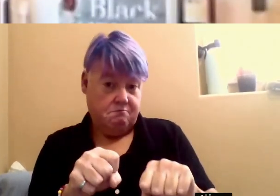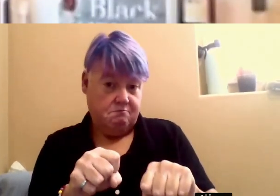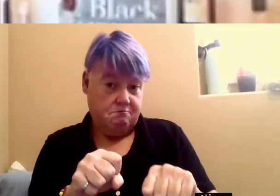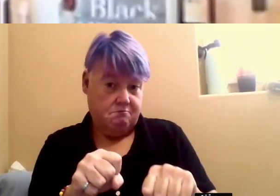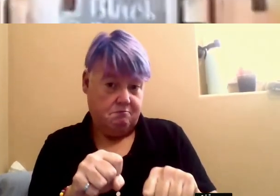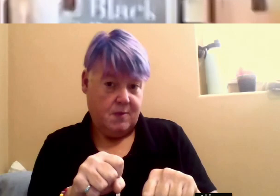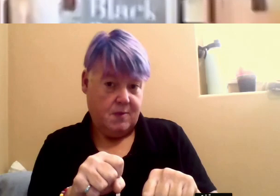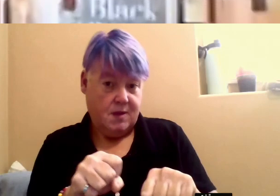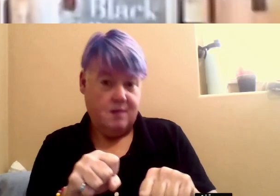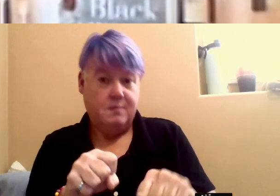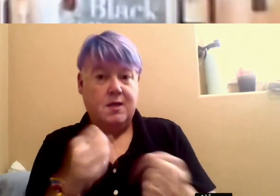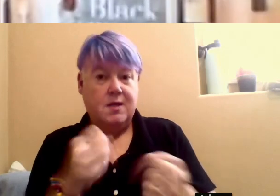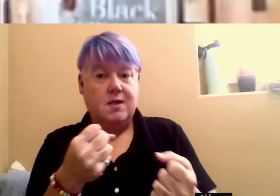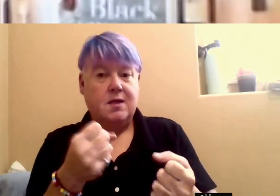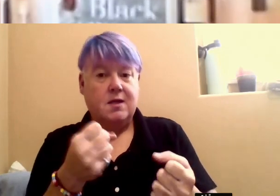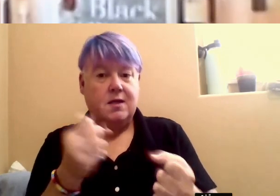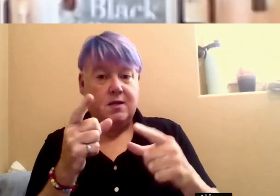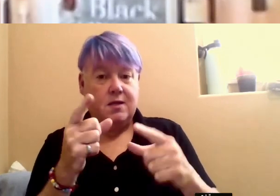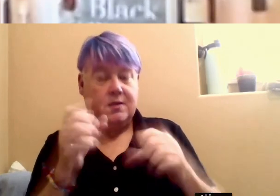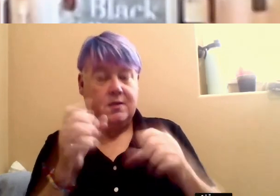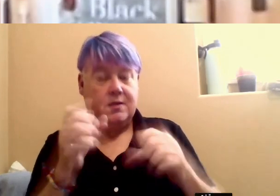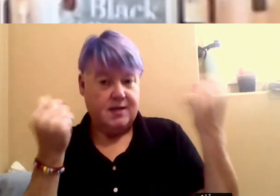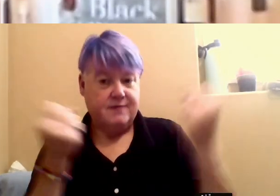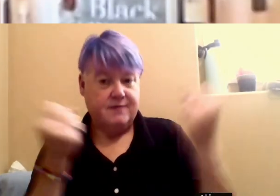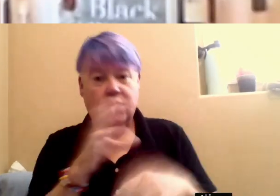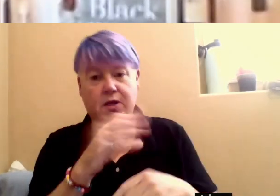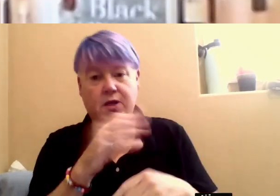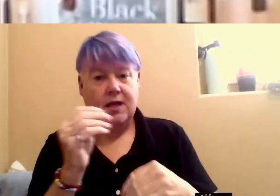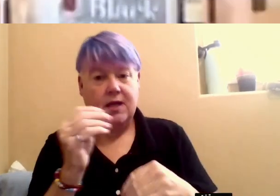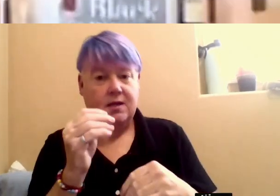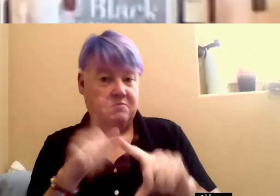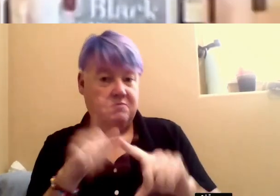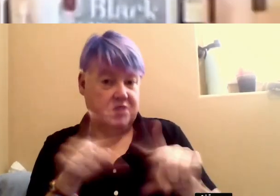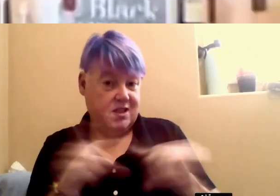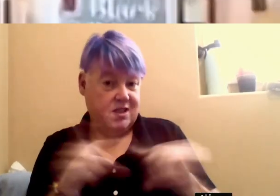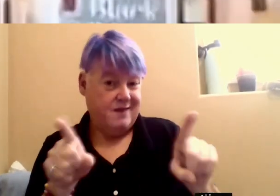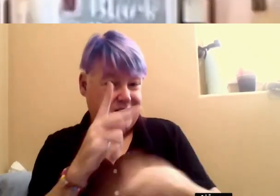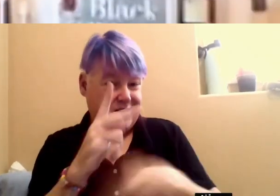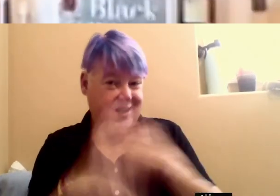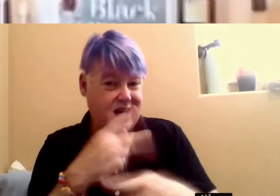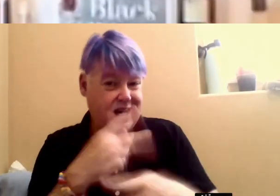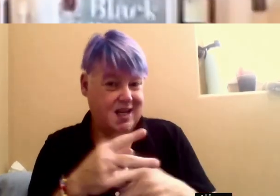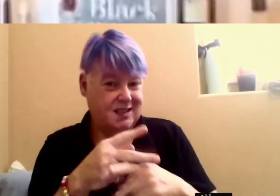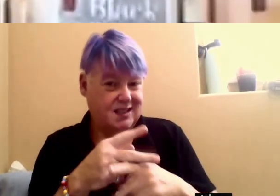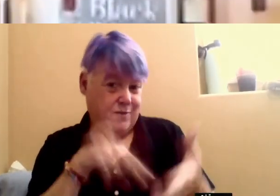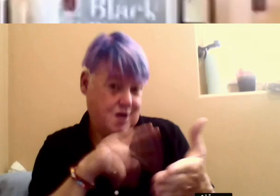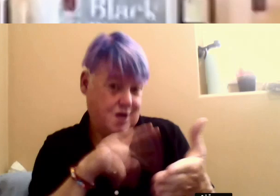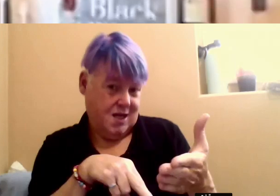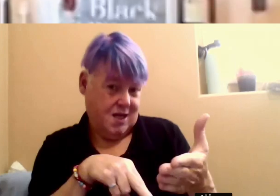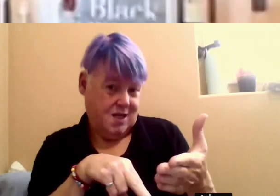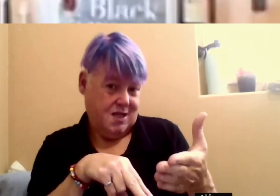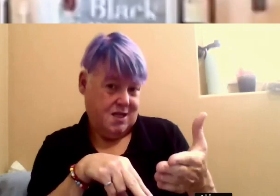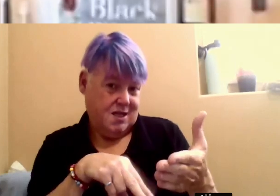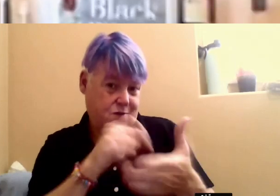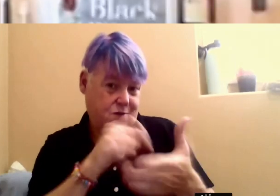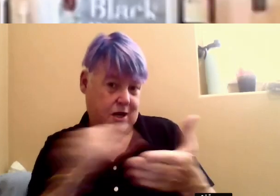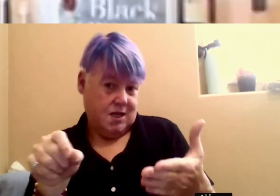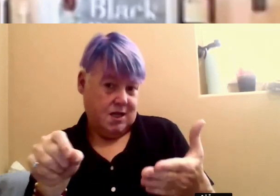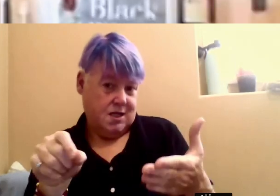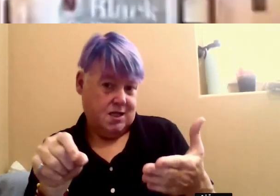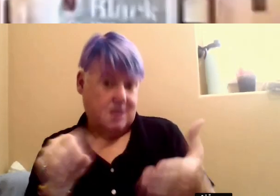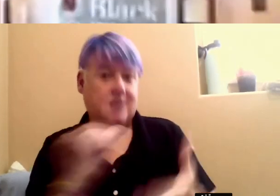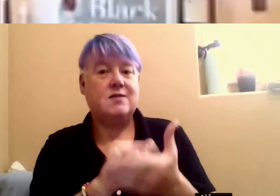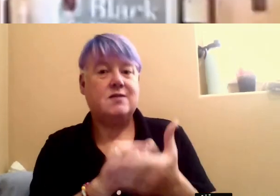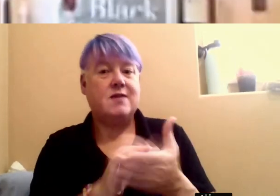I think moderately successful in various forms of literature, and so that definitely